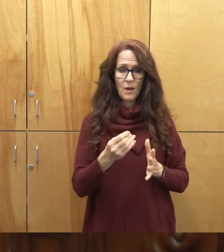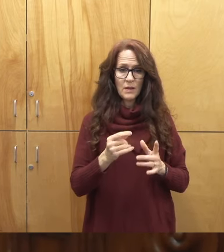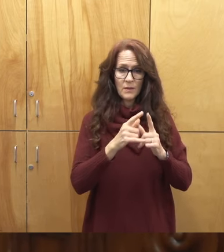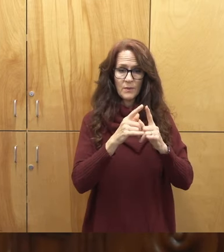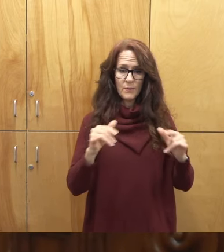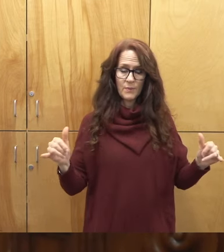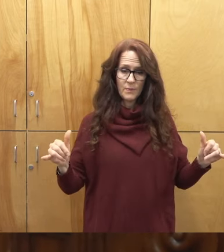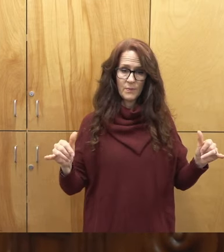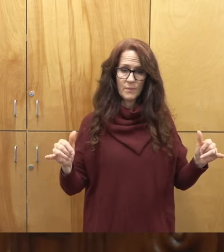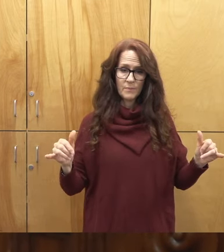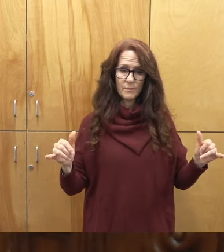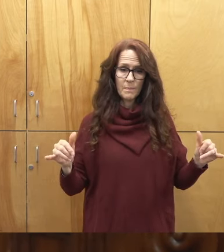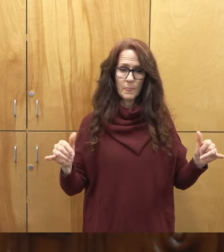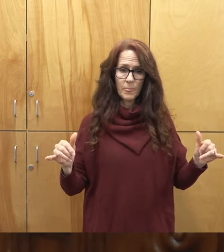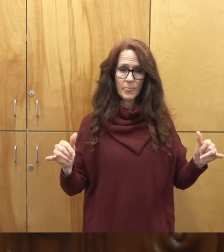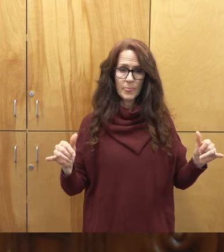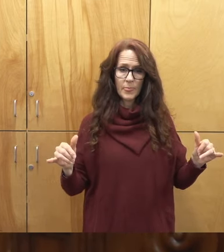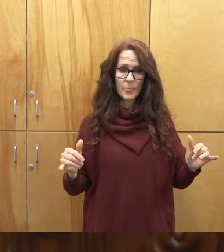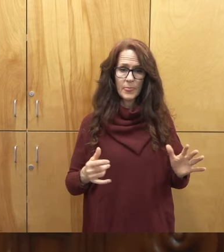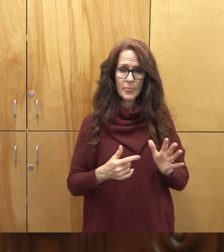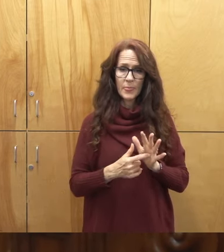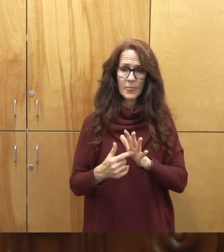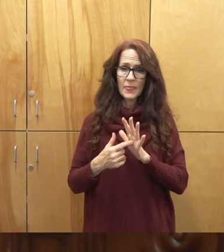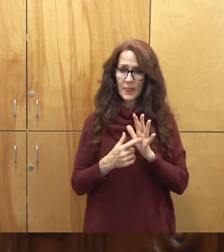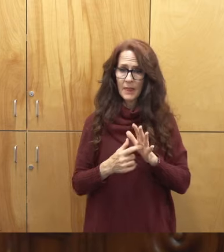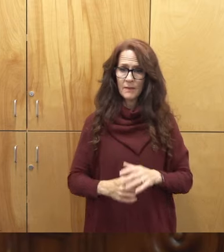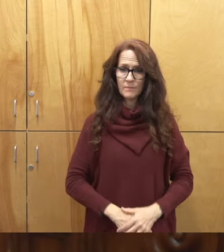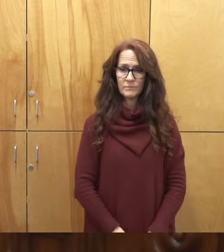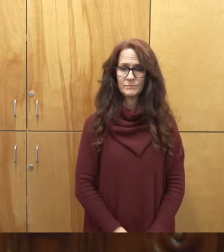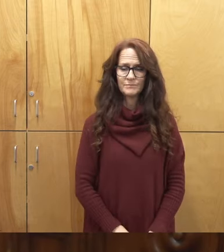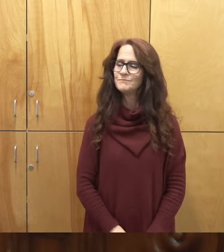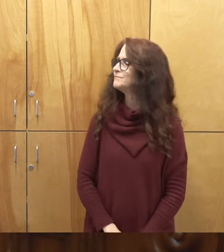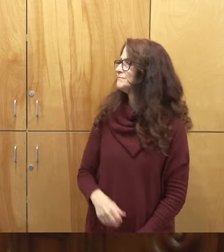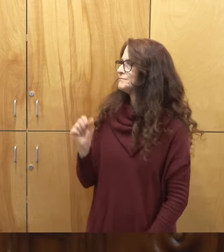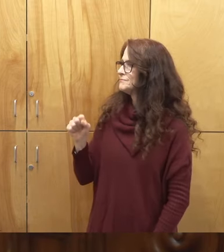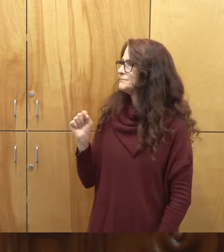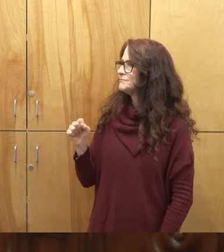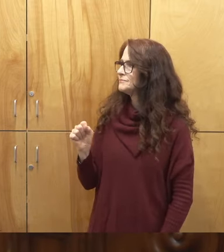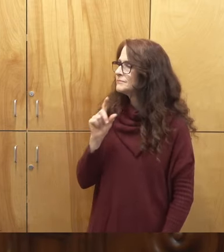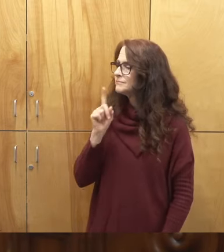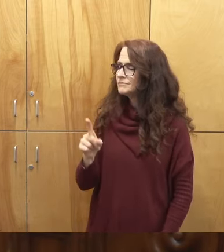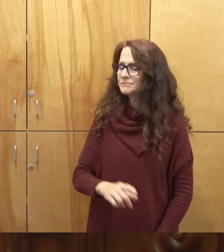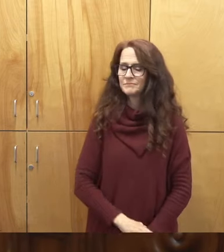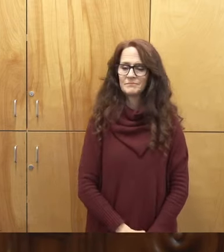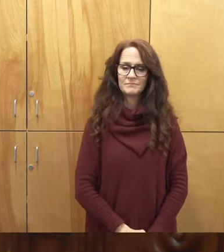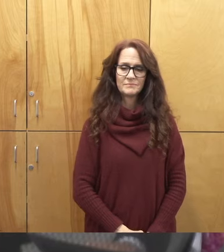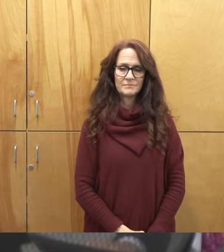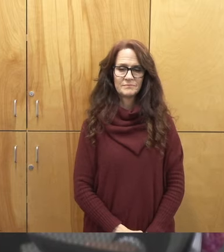that's worth really highlighting. Yes, absolutely.